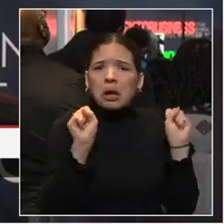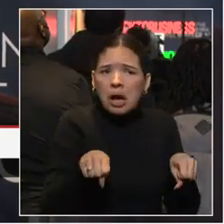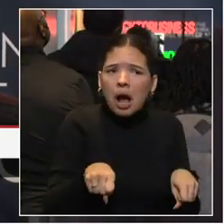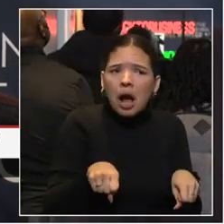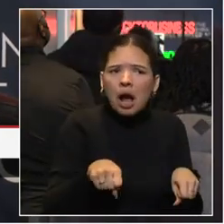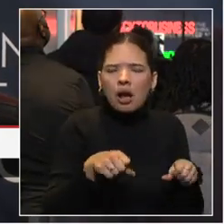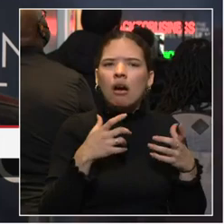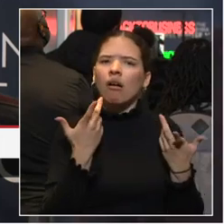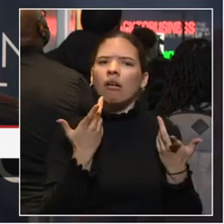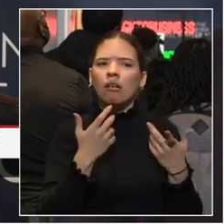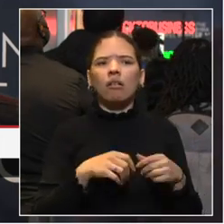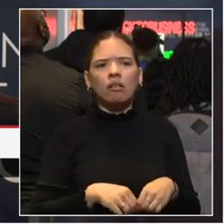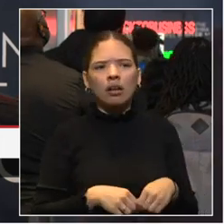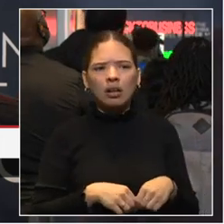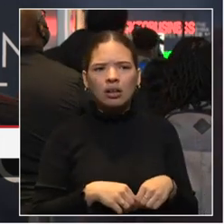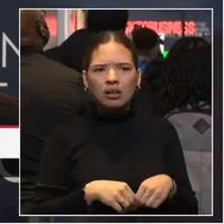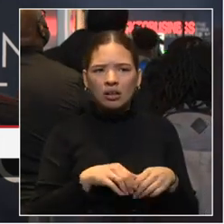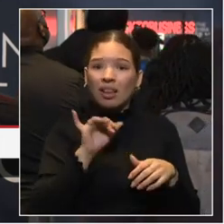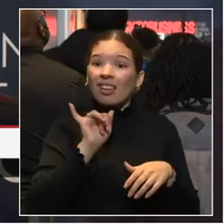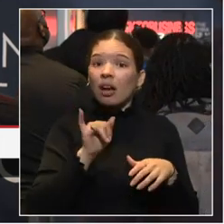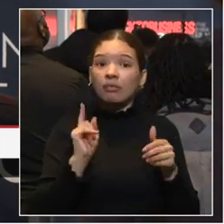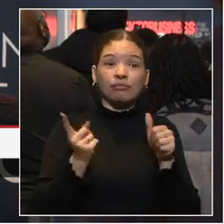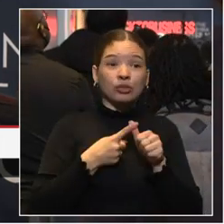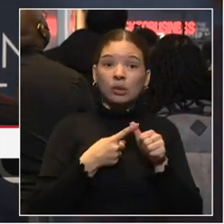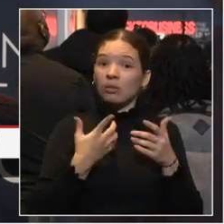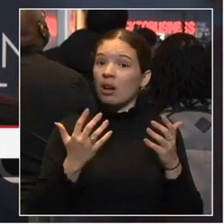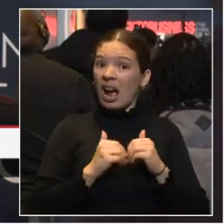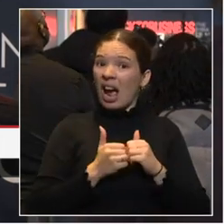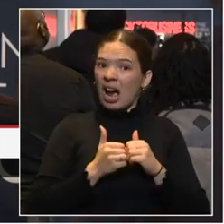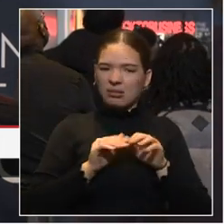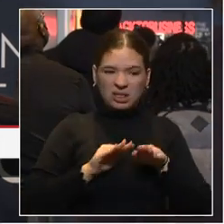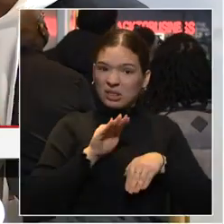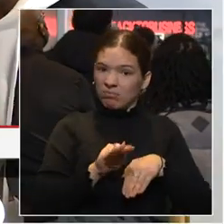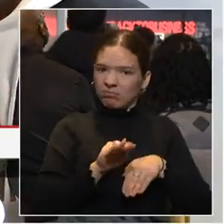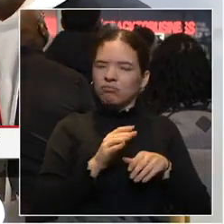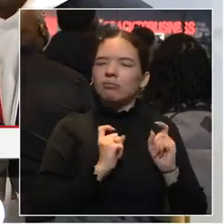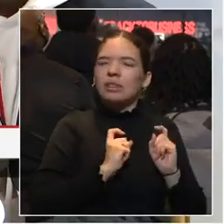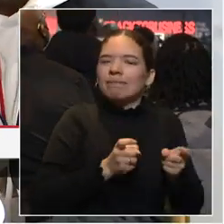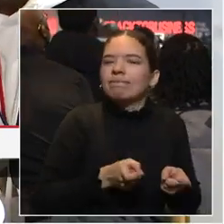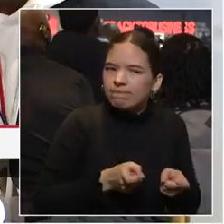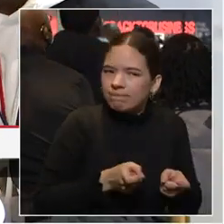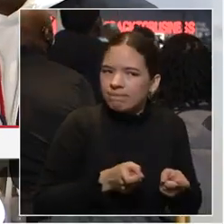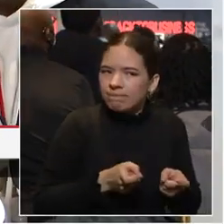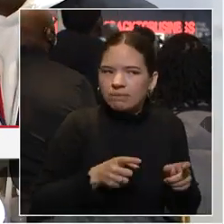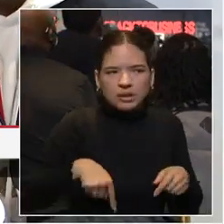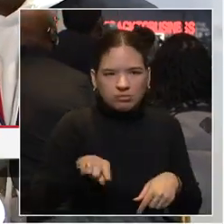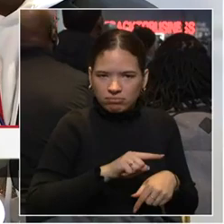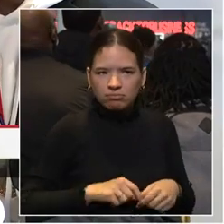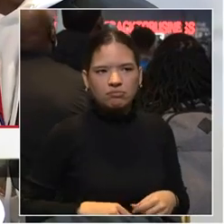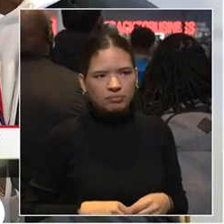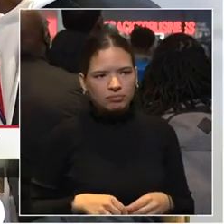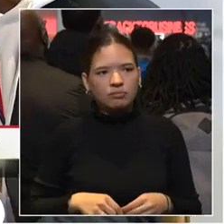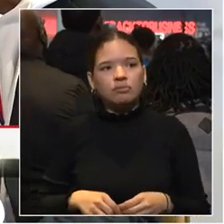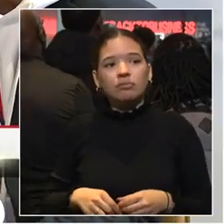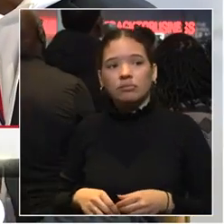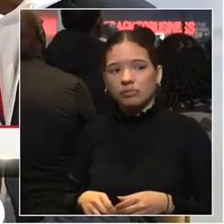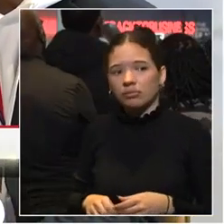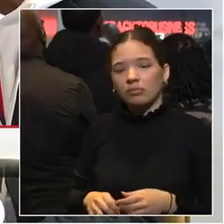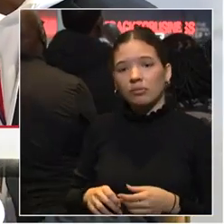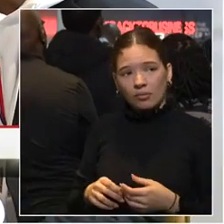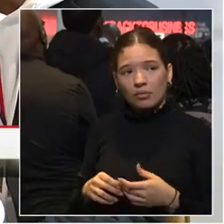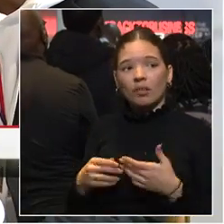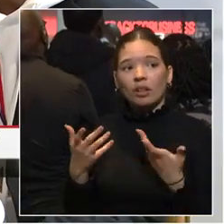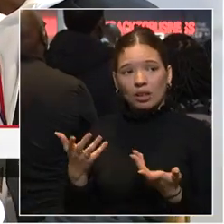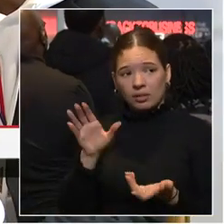as the first step in completing that mission. So Mayor Bowser, since we're talking about accommodation, especially with the community, for a